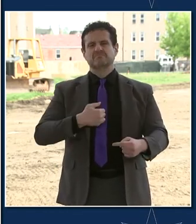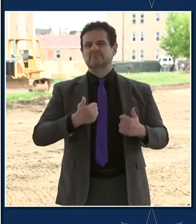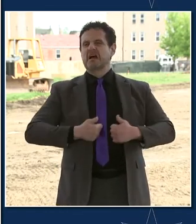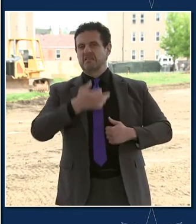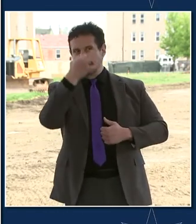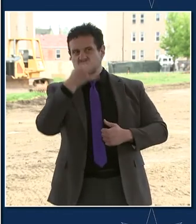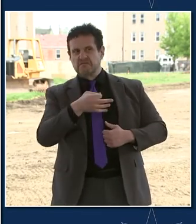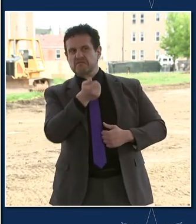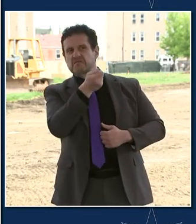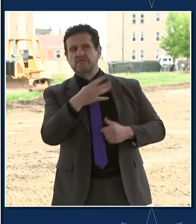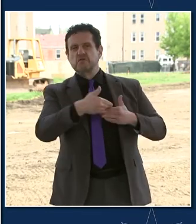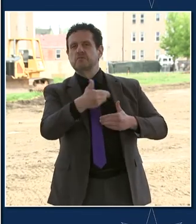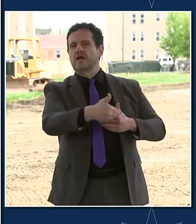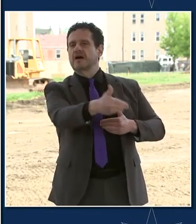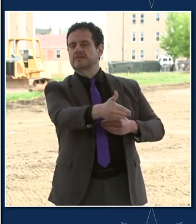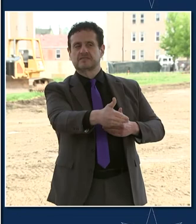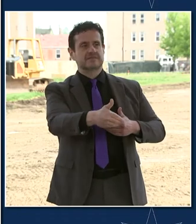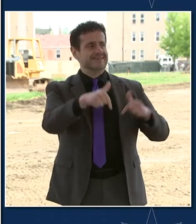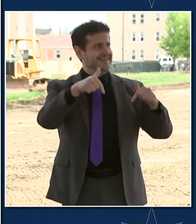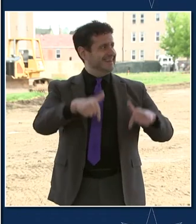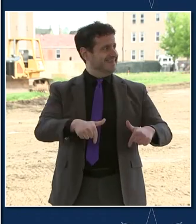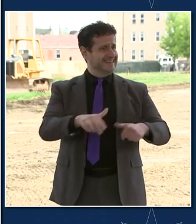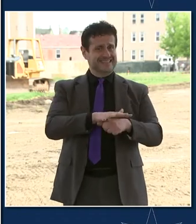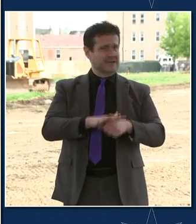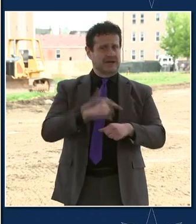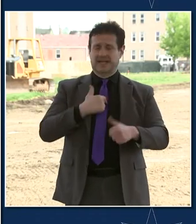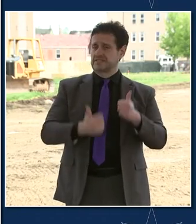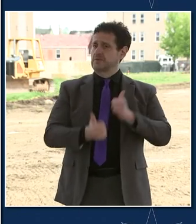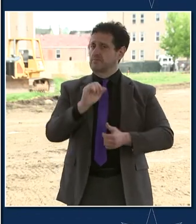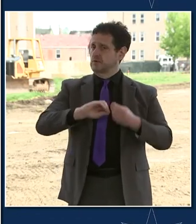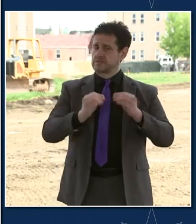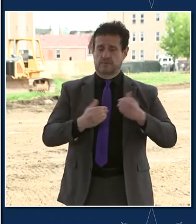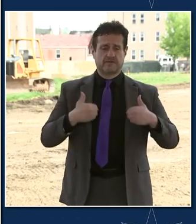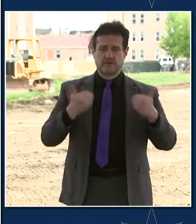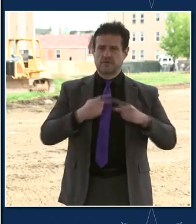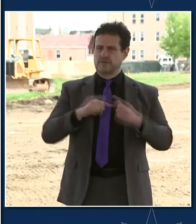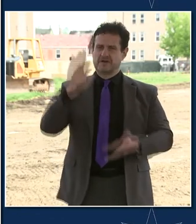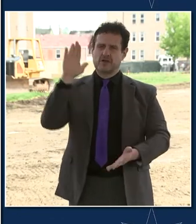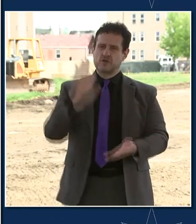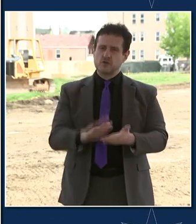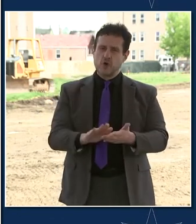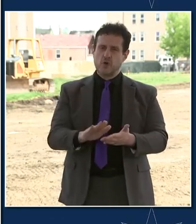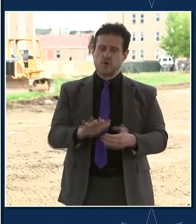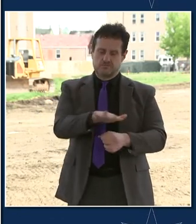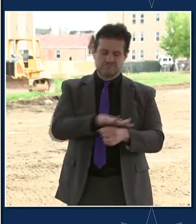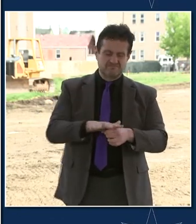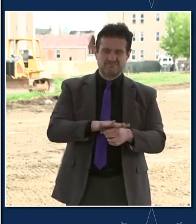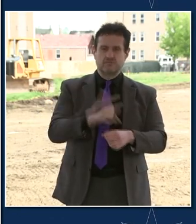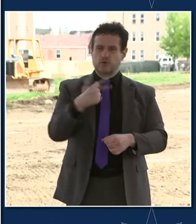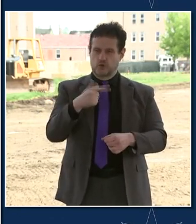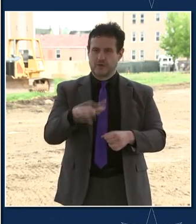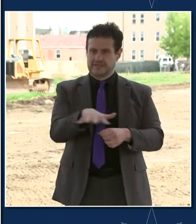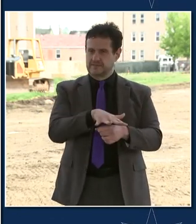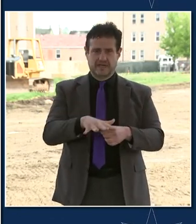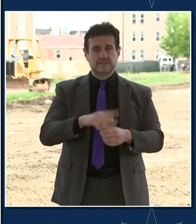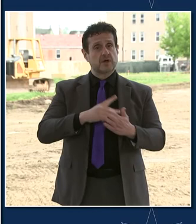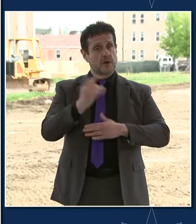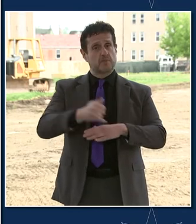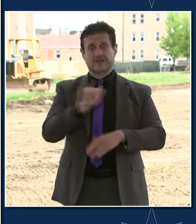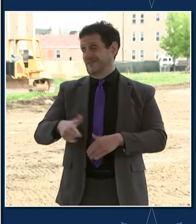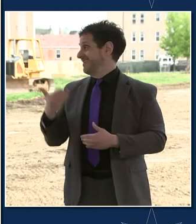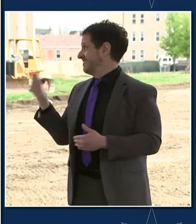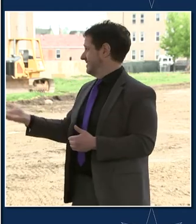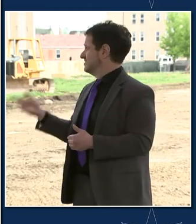neighborhood with the most youth in the entire city of Chicago and some of the least amount of green space, projects like this are a game changer.